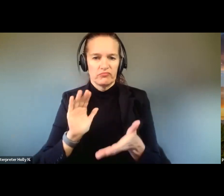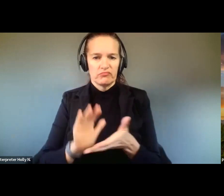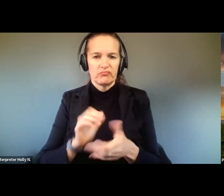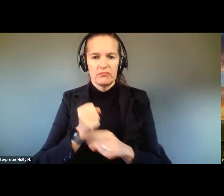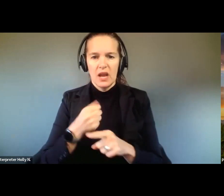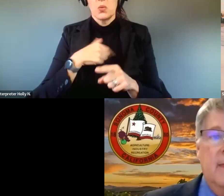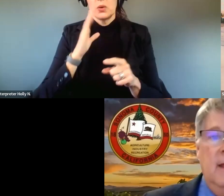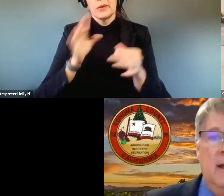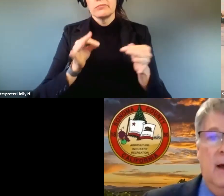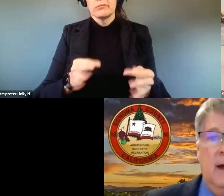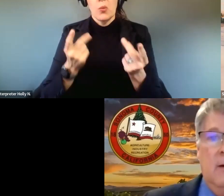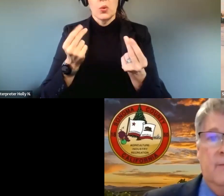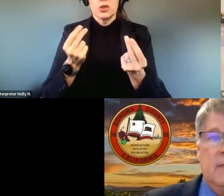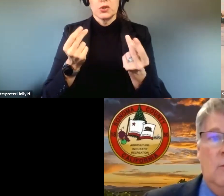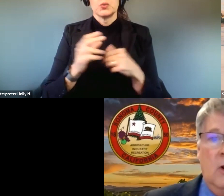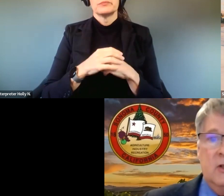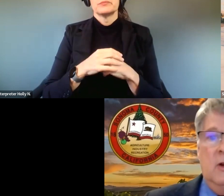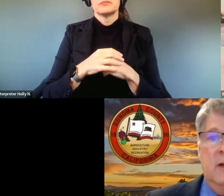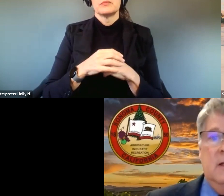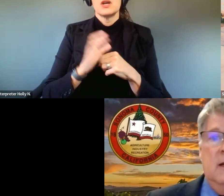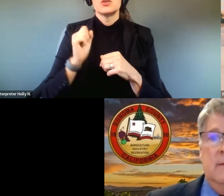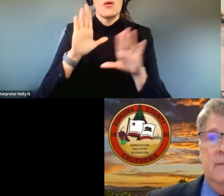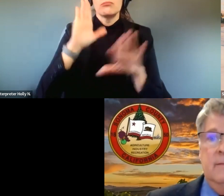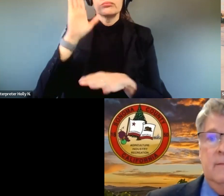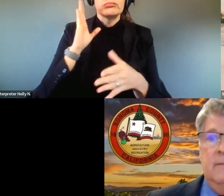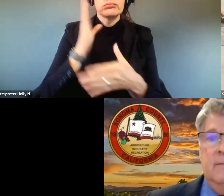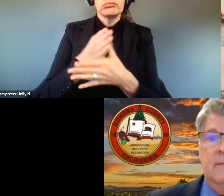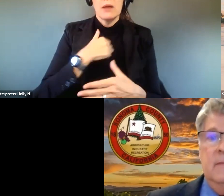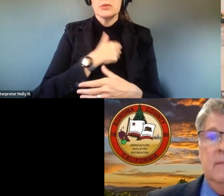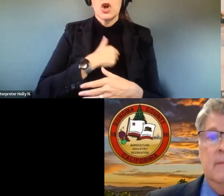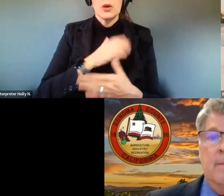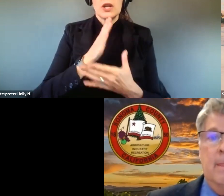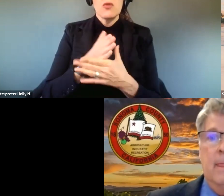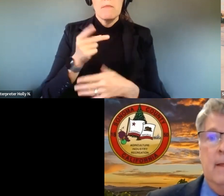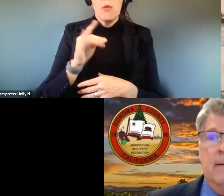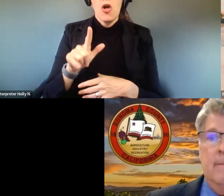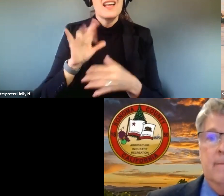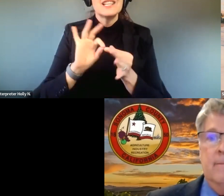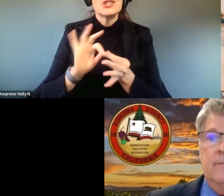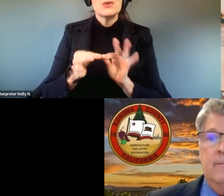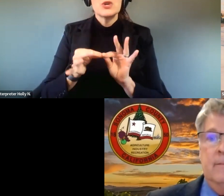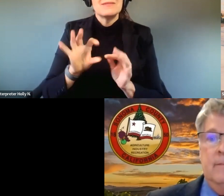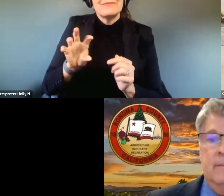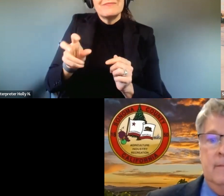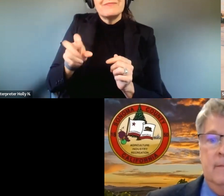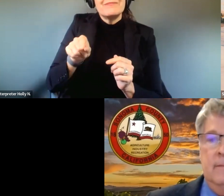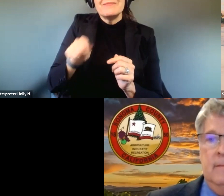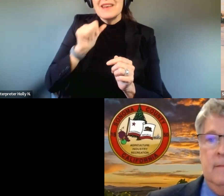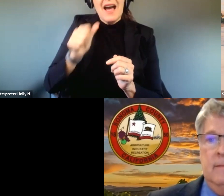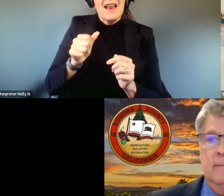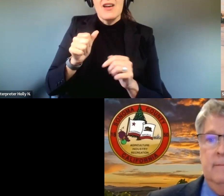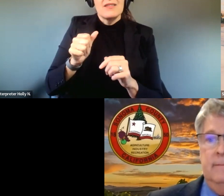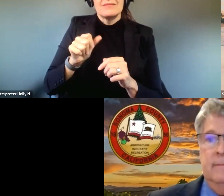cover those today. We're also I'm going sorry to interrupt, Paul. The interpretation feature hasn't been activated yet.